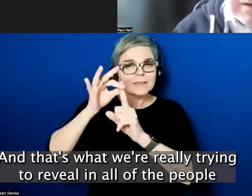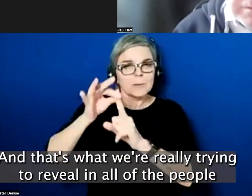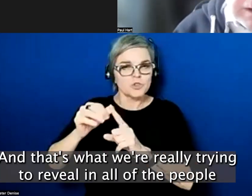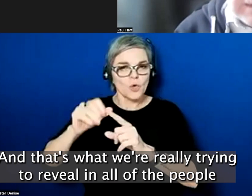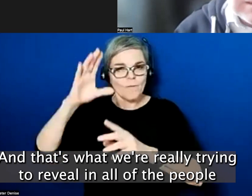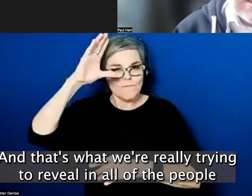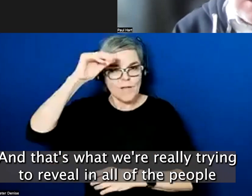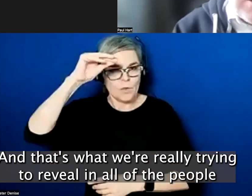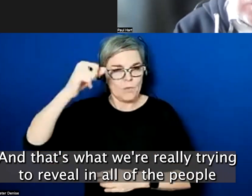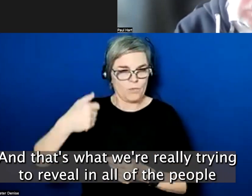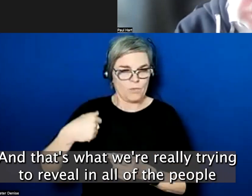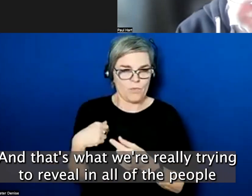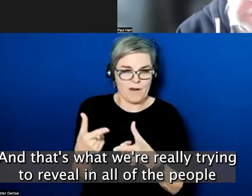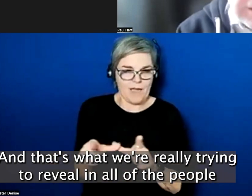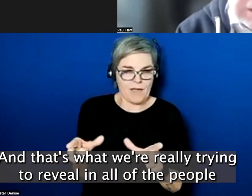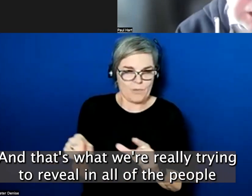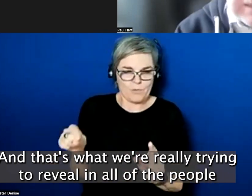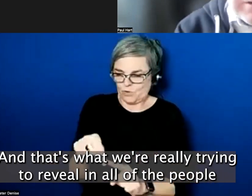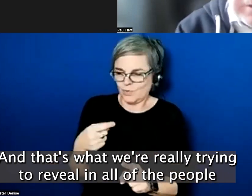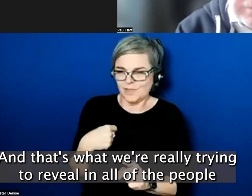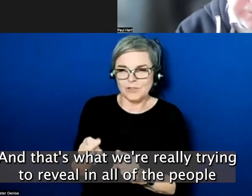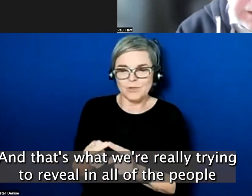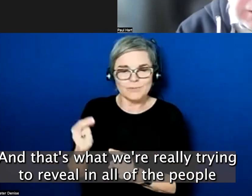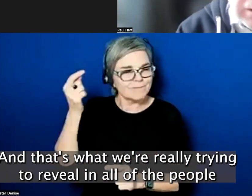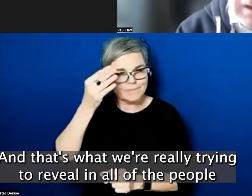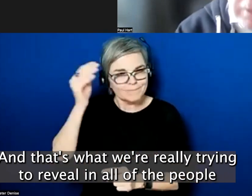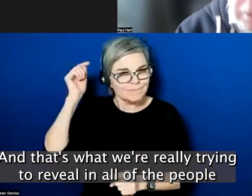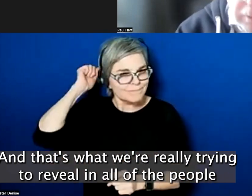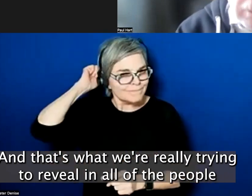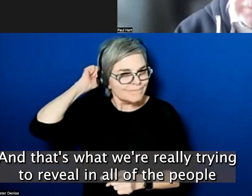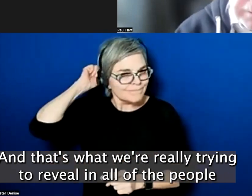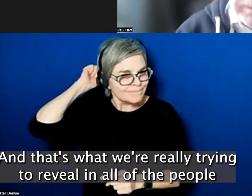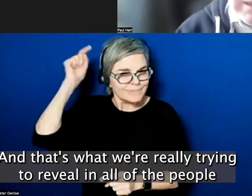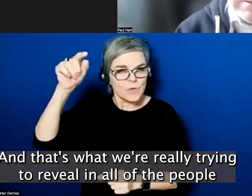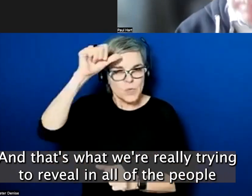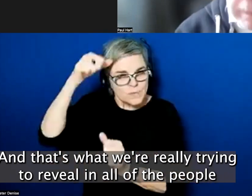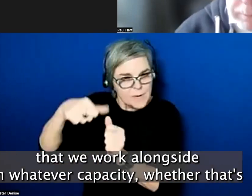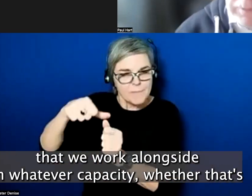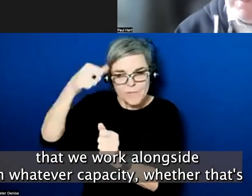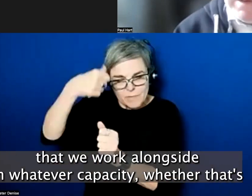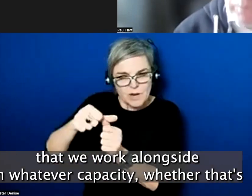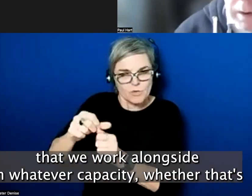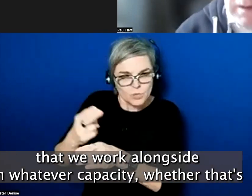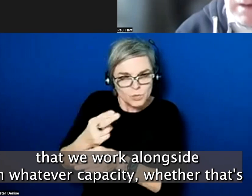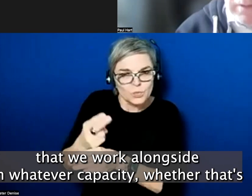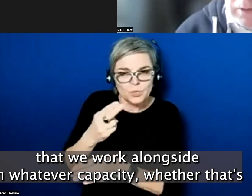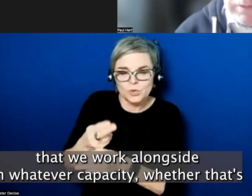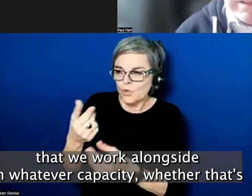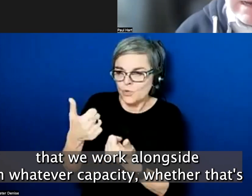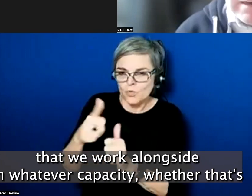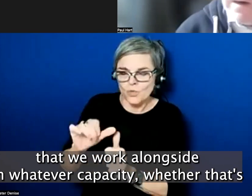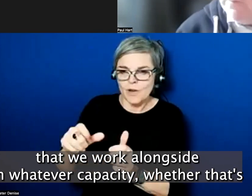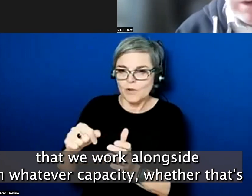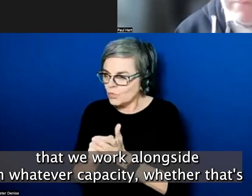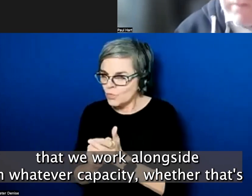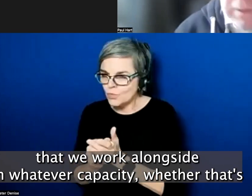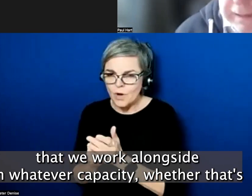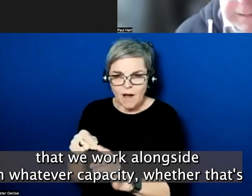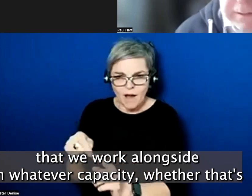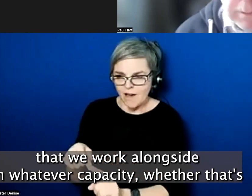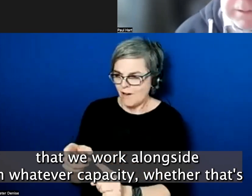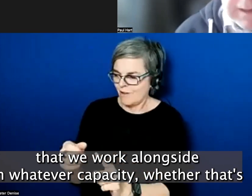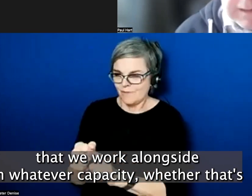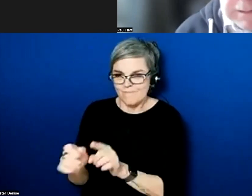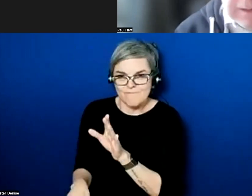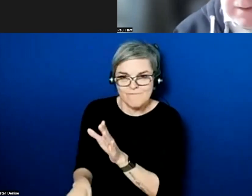And that's what we're really trying to reveal in all of the people that we work alongside in whatever